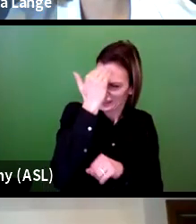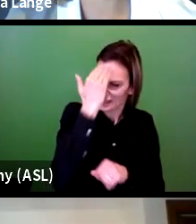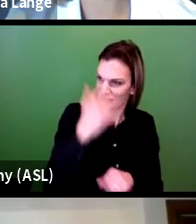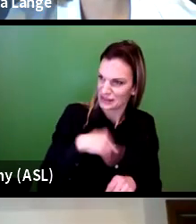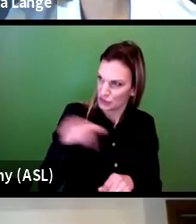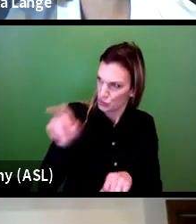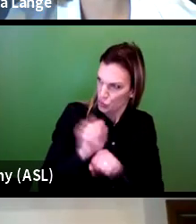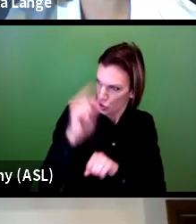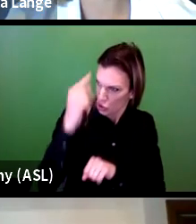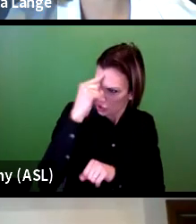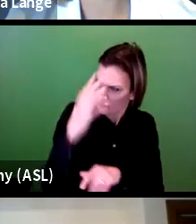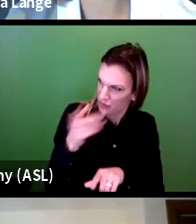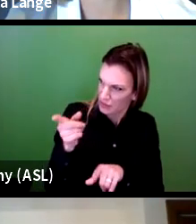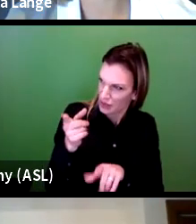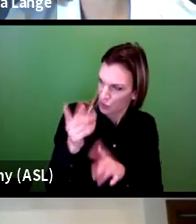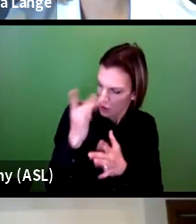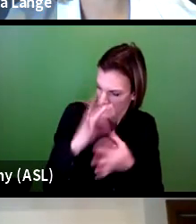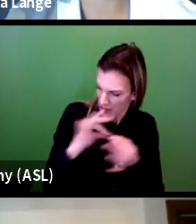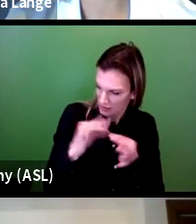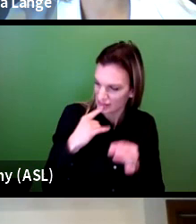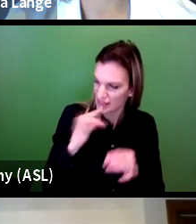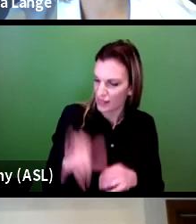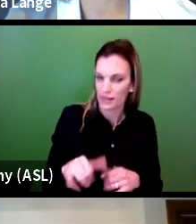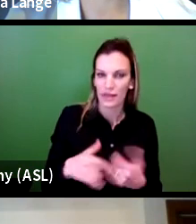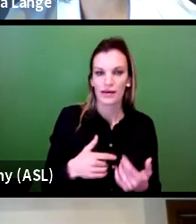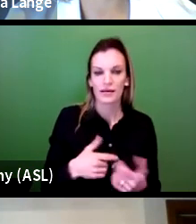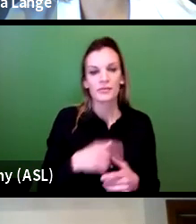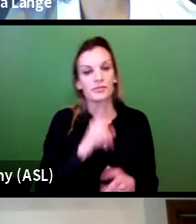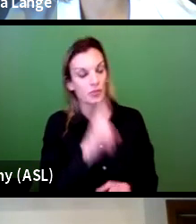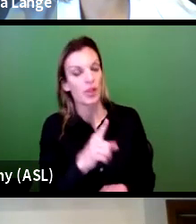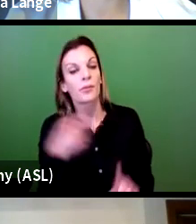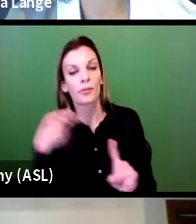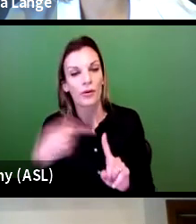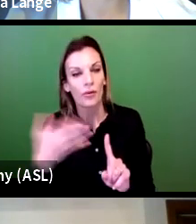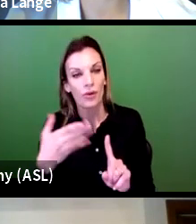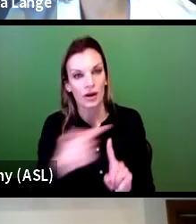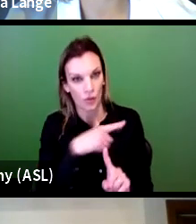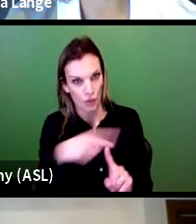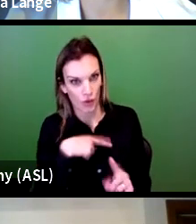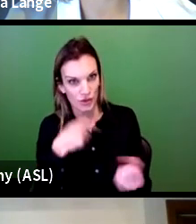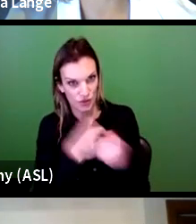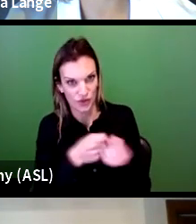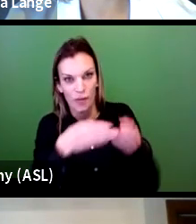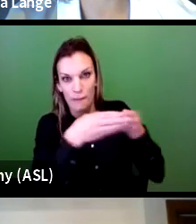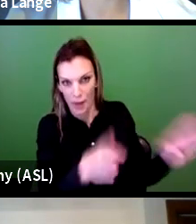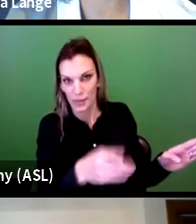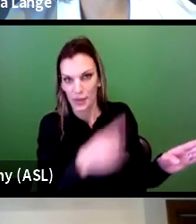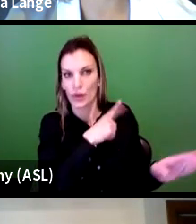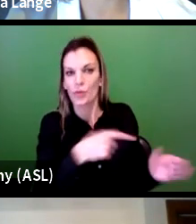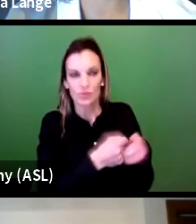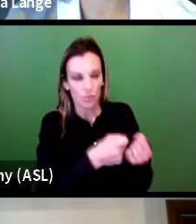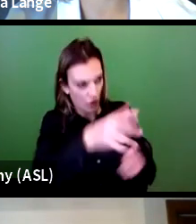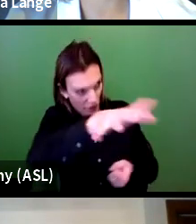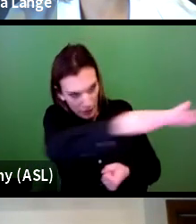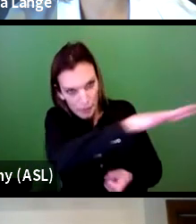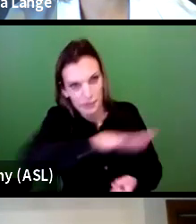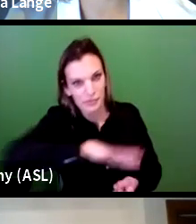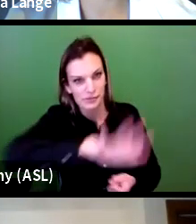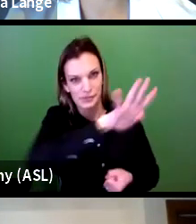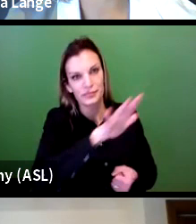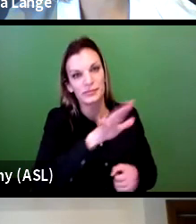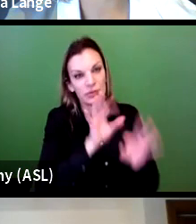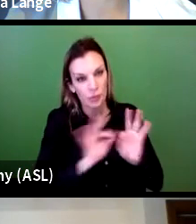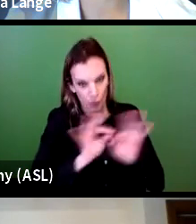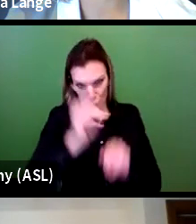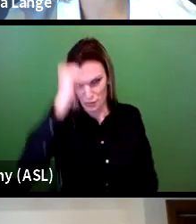it clear that we are here to serve the public. We're here to serve the populace. And we keep that in mind. And I